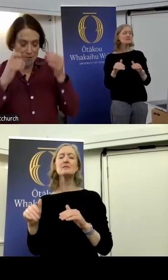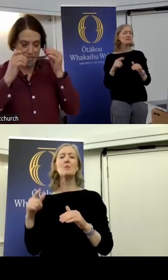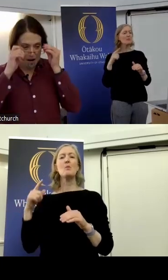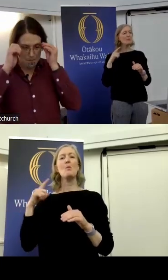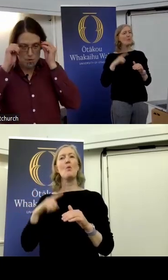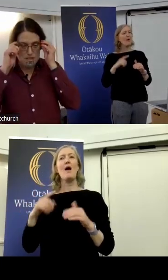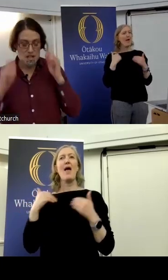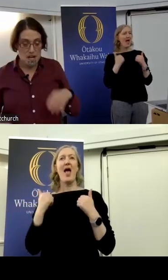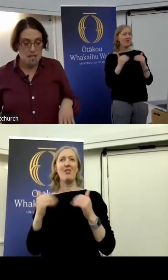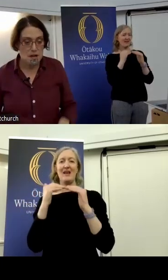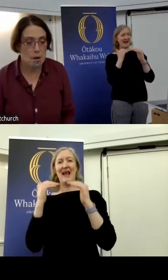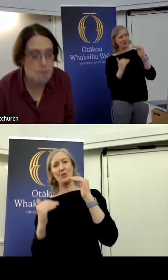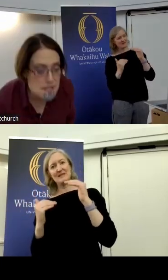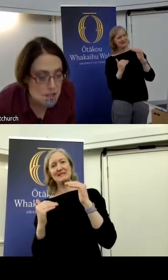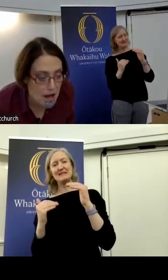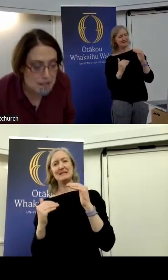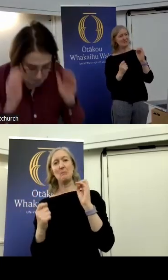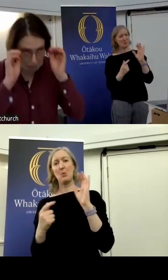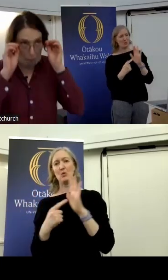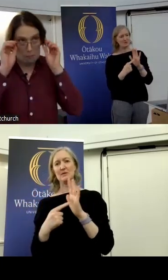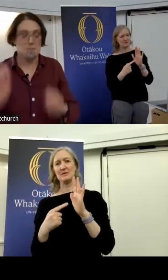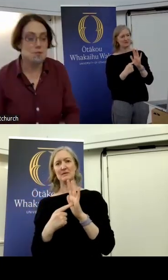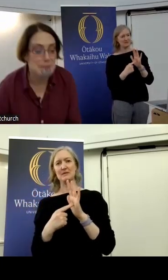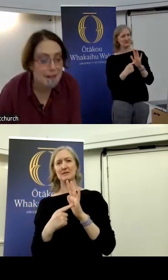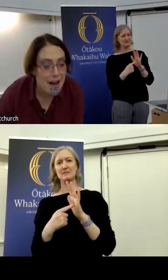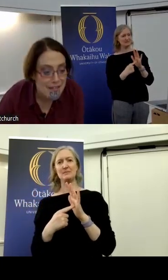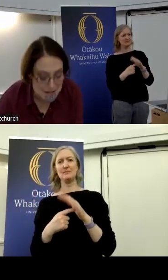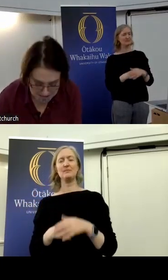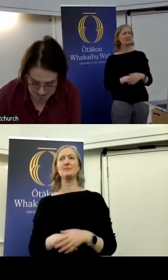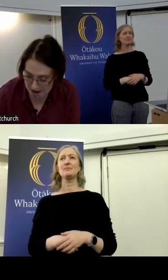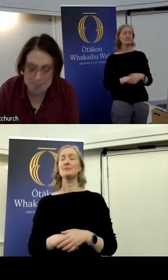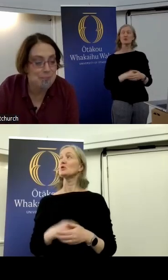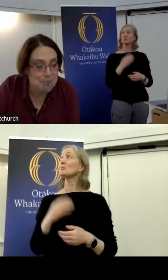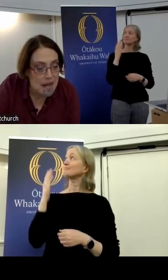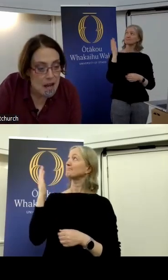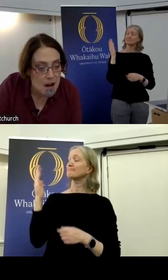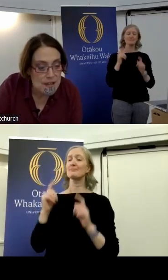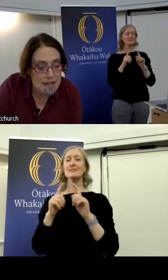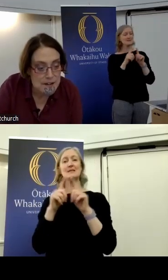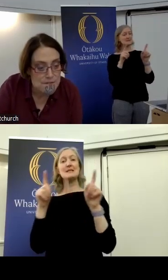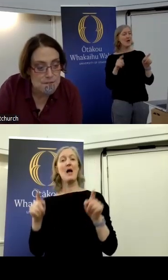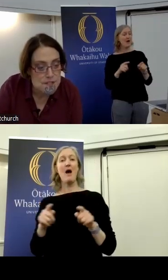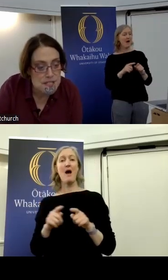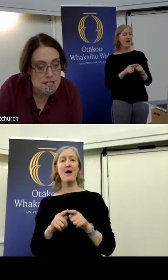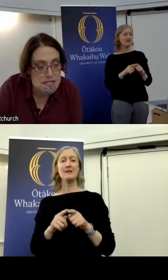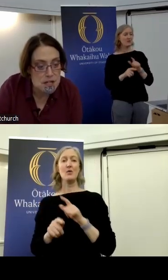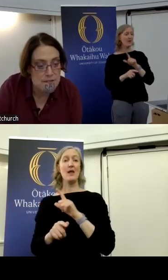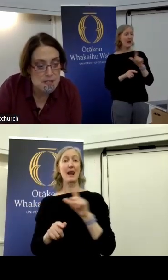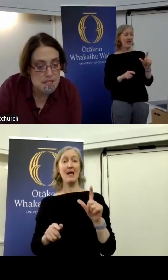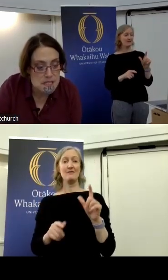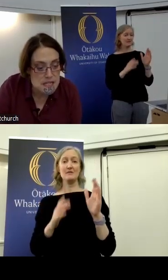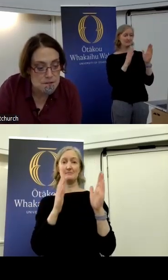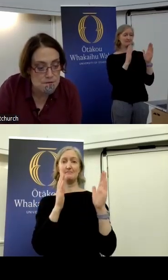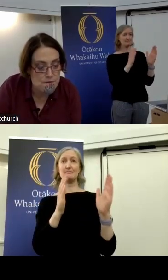health inequities are important. So on this slide, excuse me, there is on the left, this is